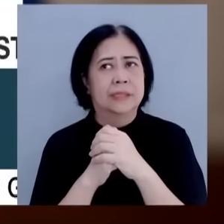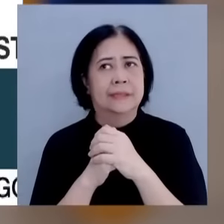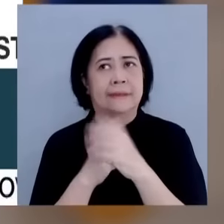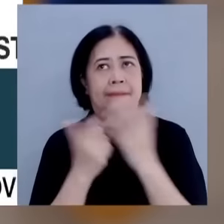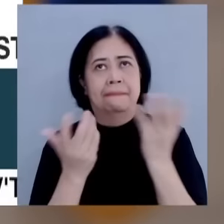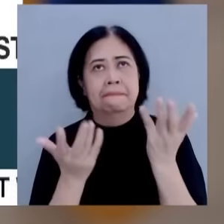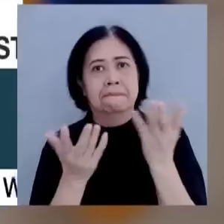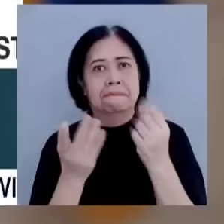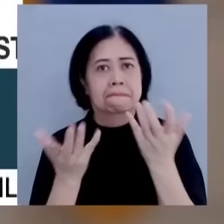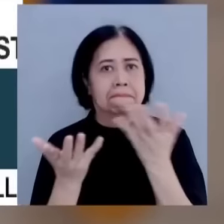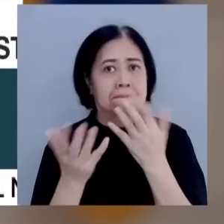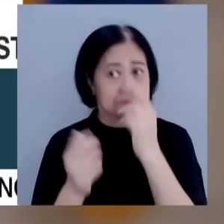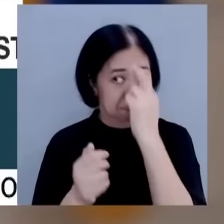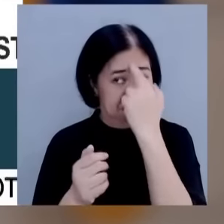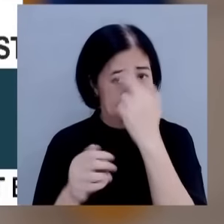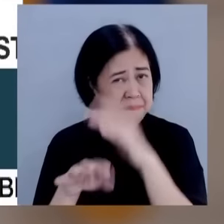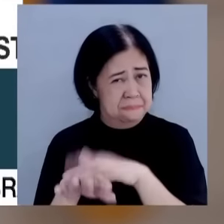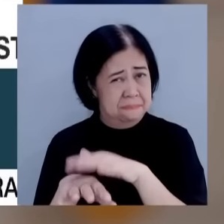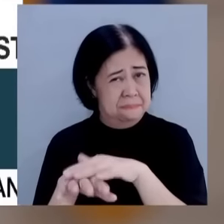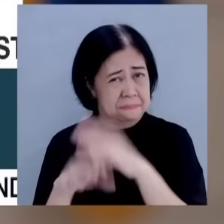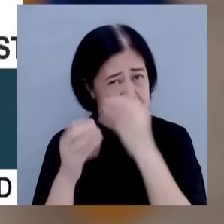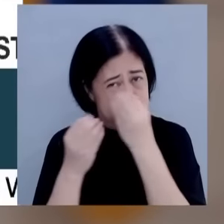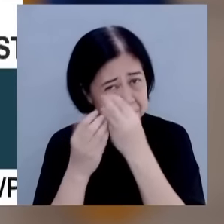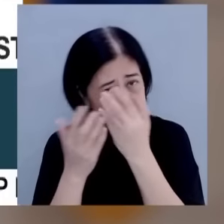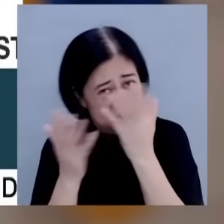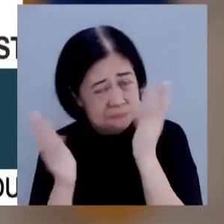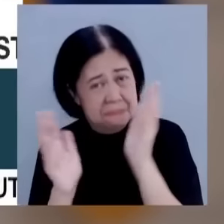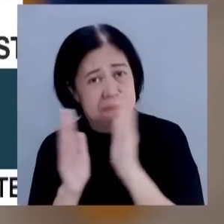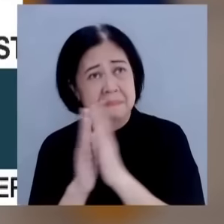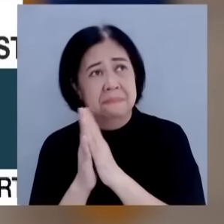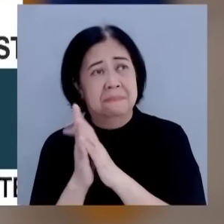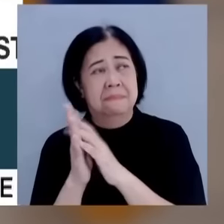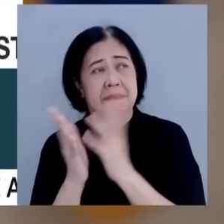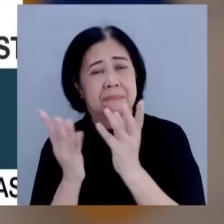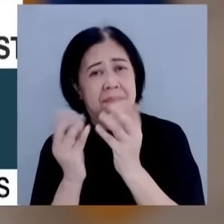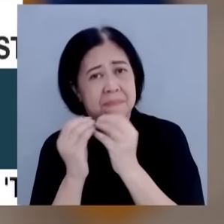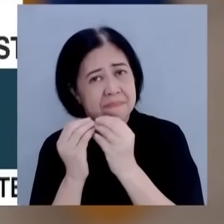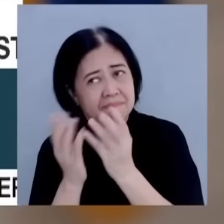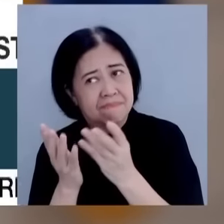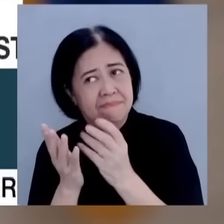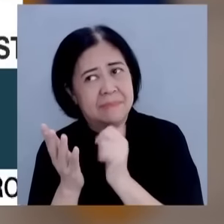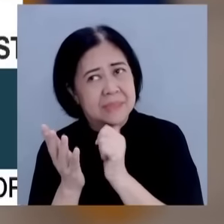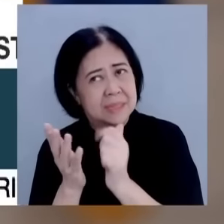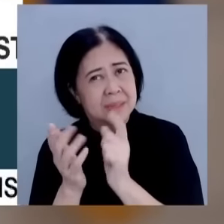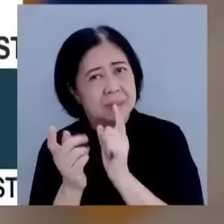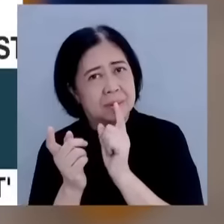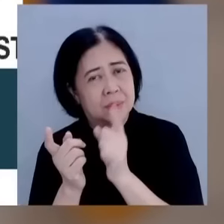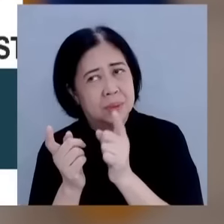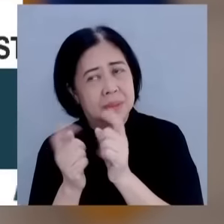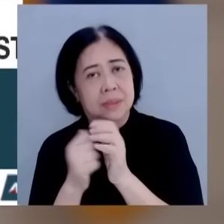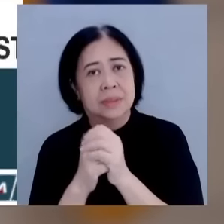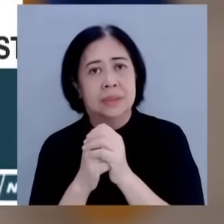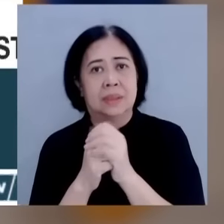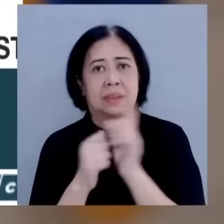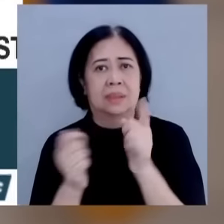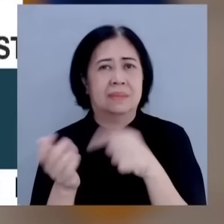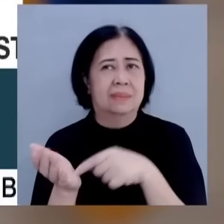trying to at least remind them that this is not really